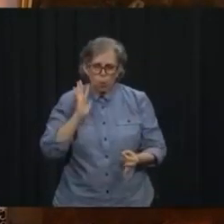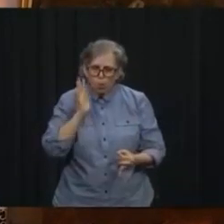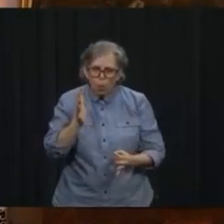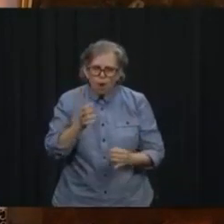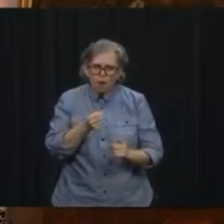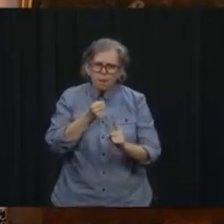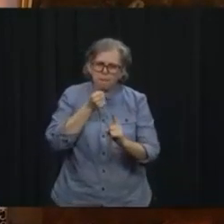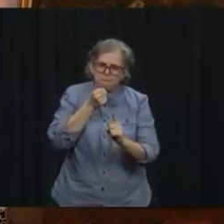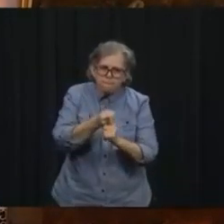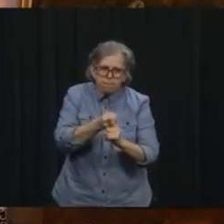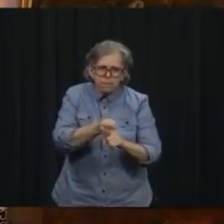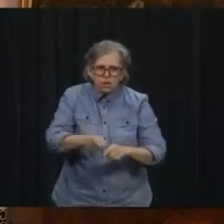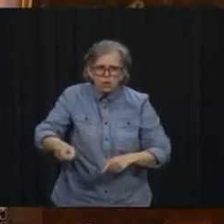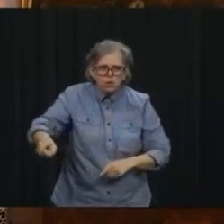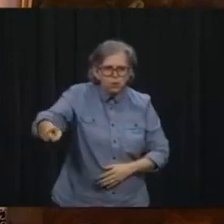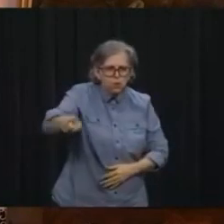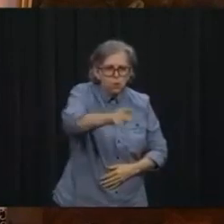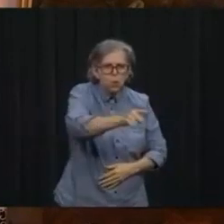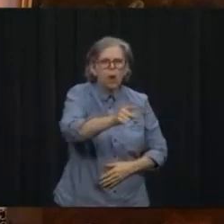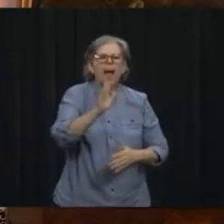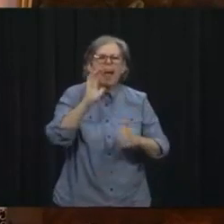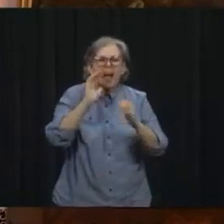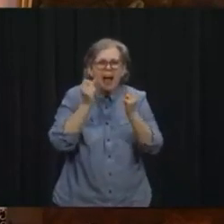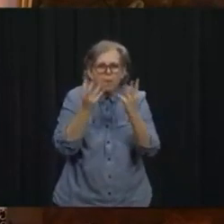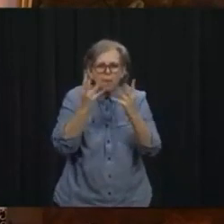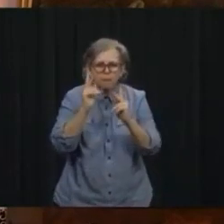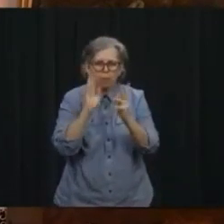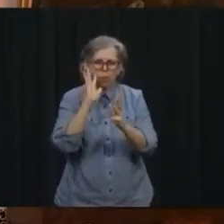determine what our future is.